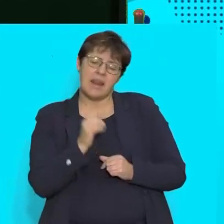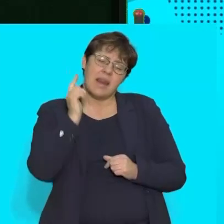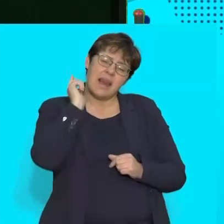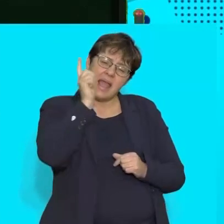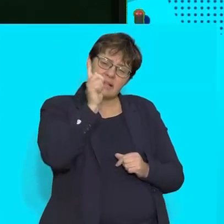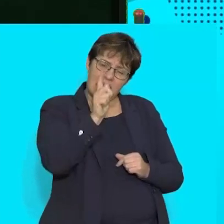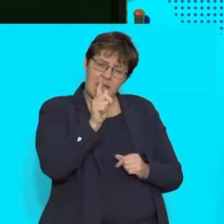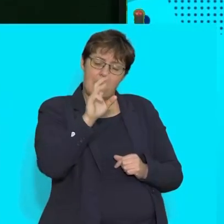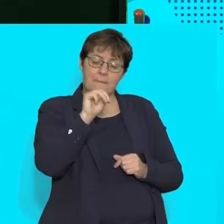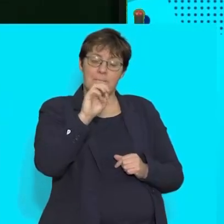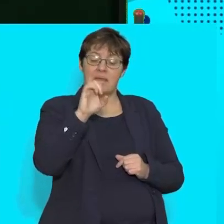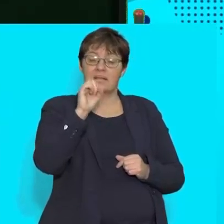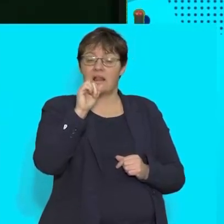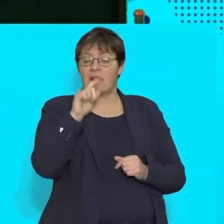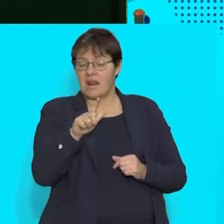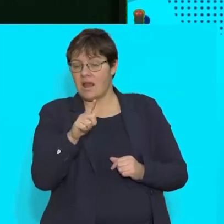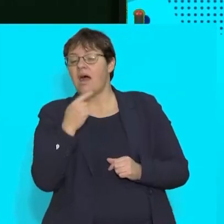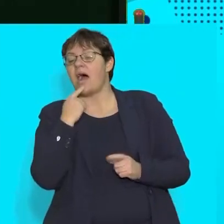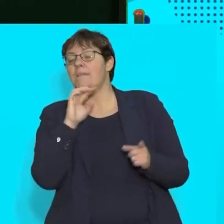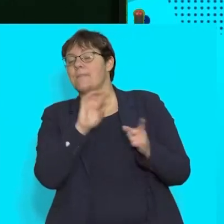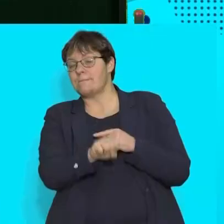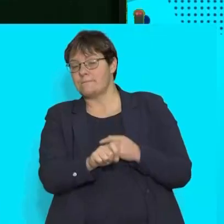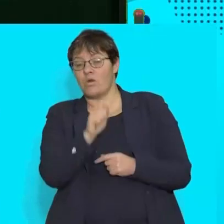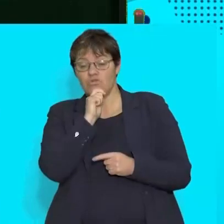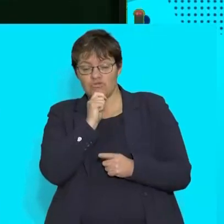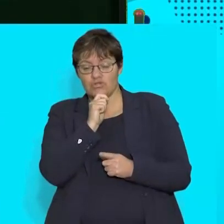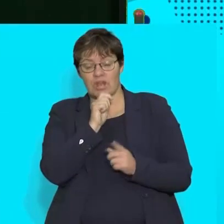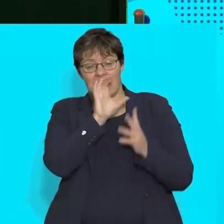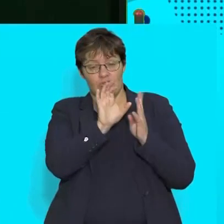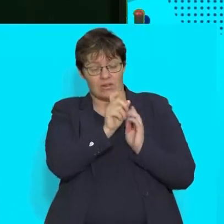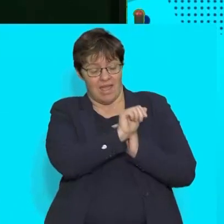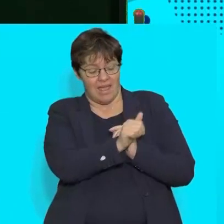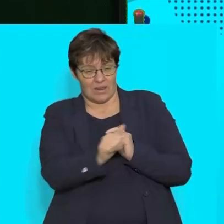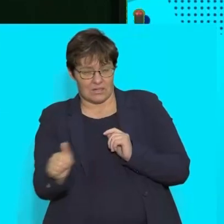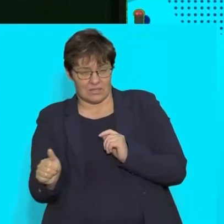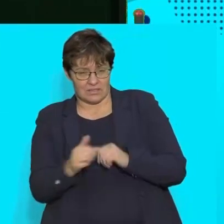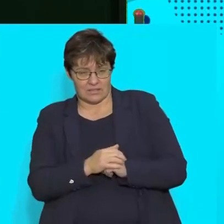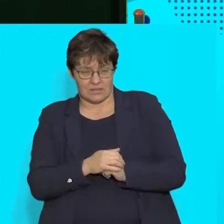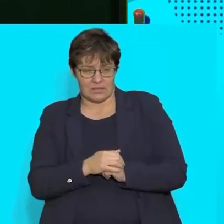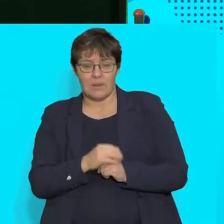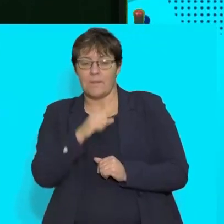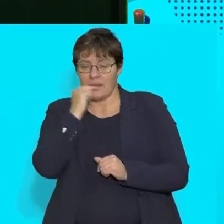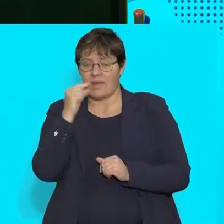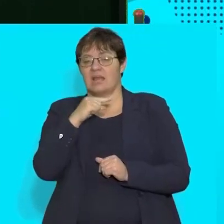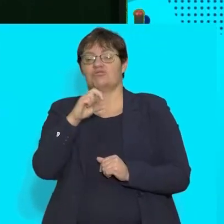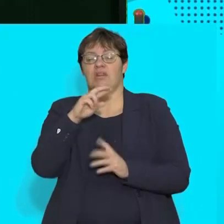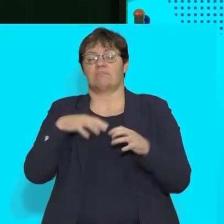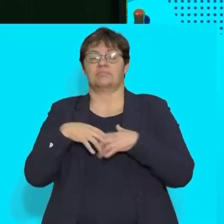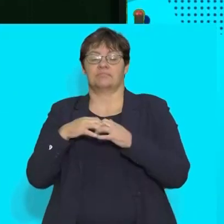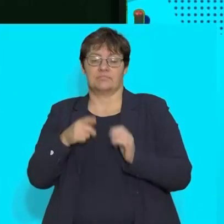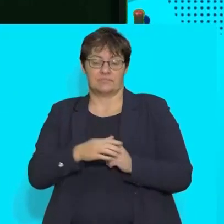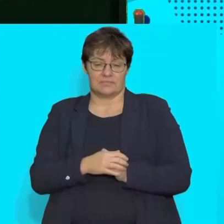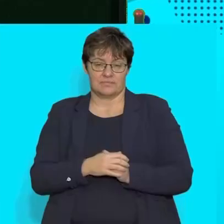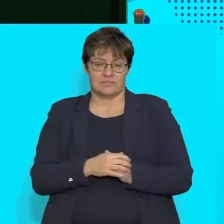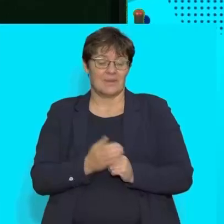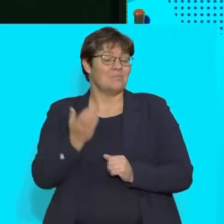on, when Mendel unpacked the factor that was used to inherit characteristic, was the term gene coined. So it was very